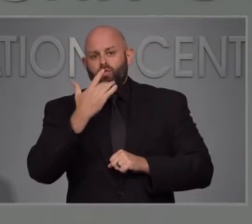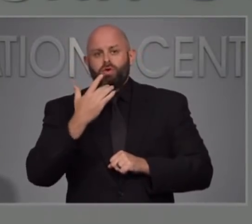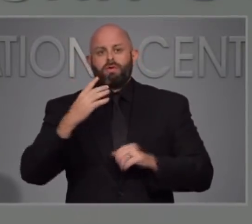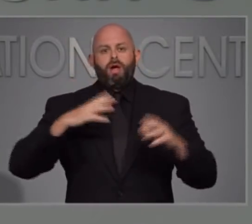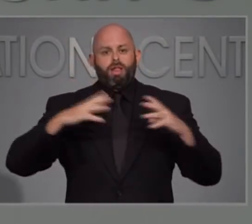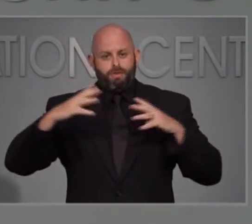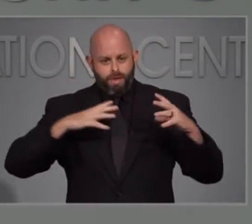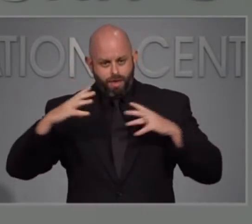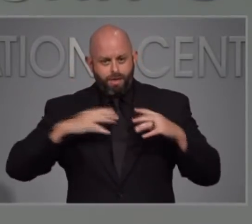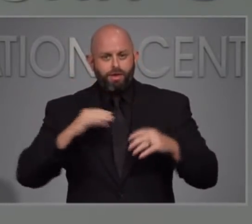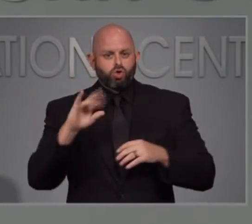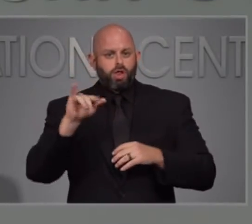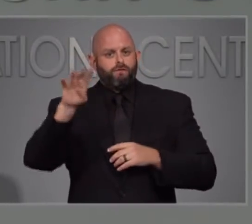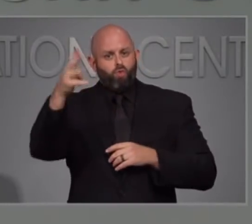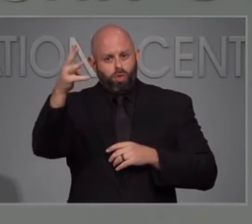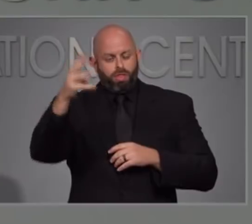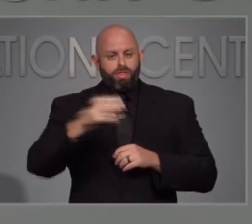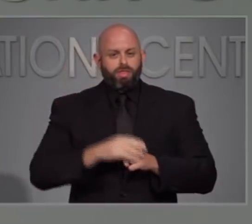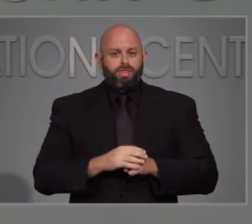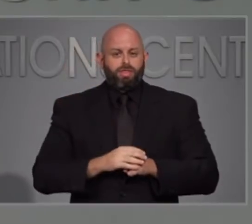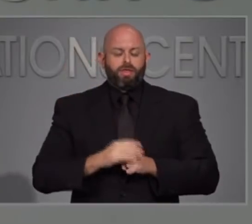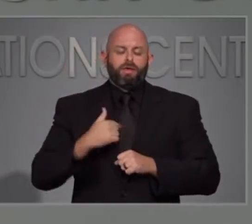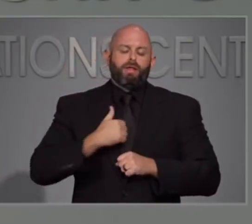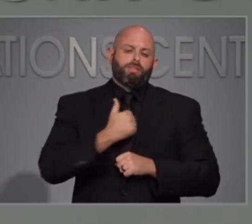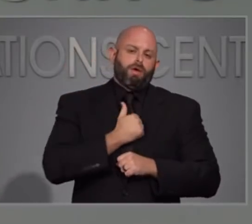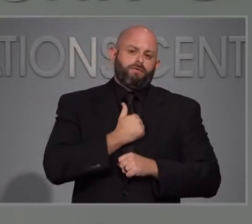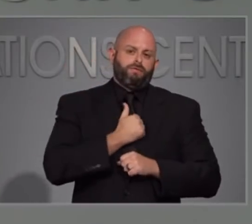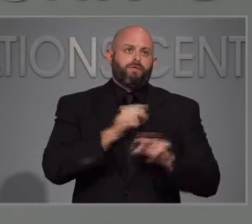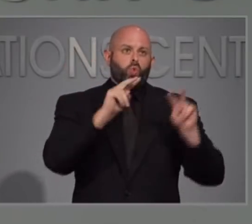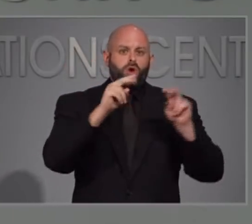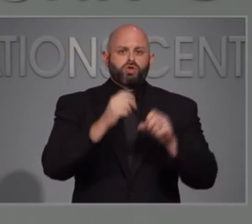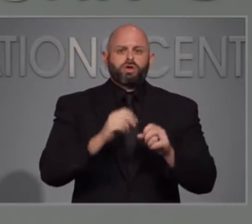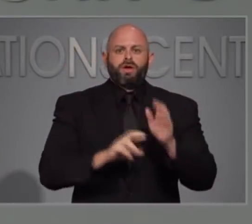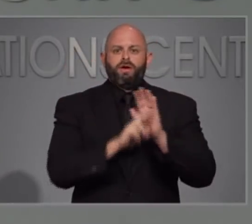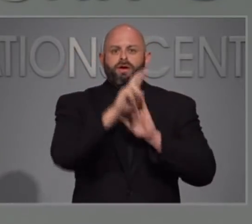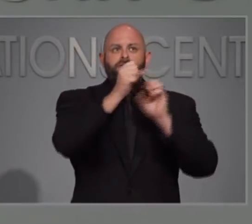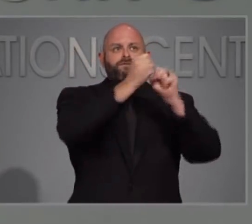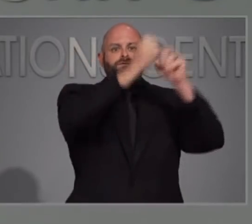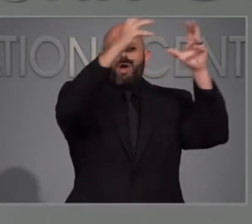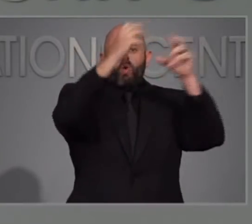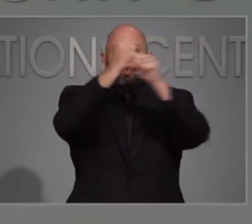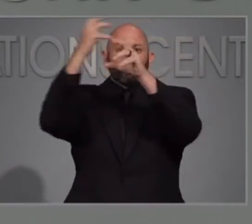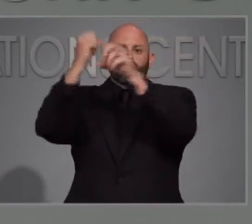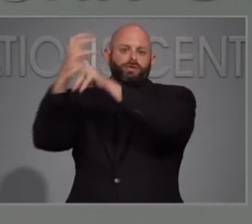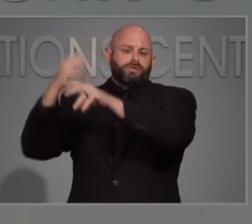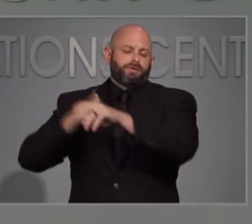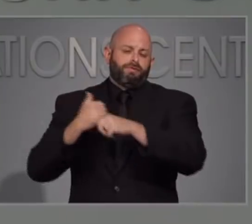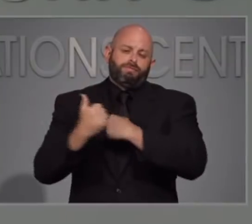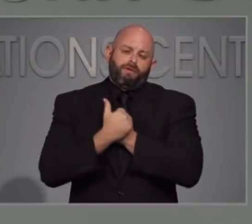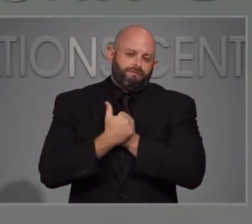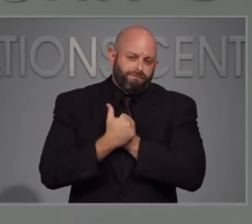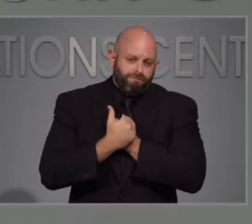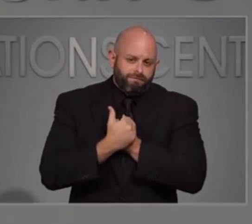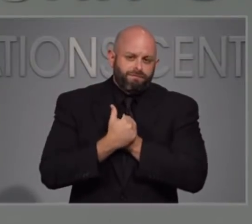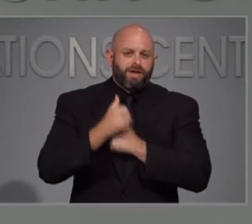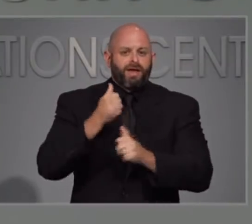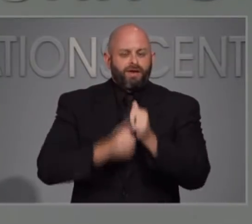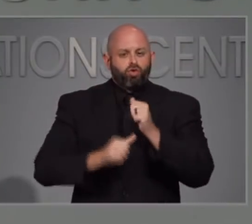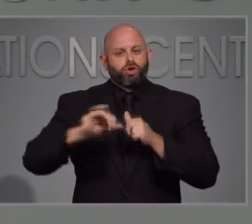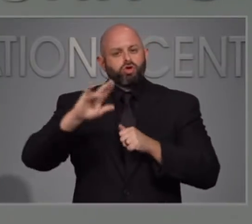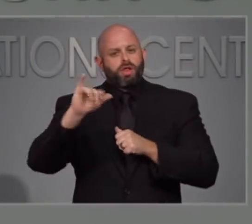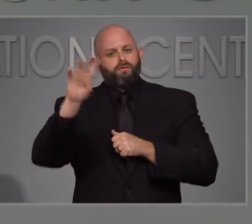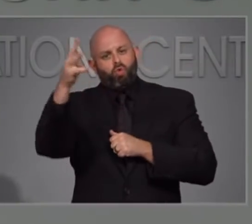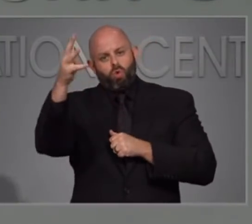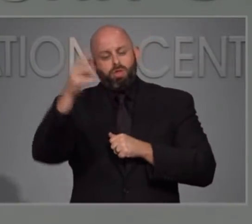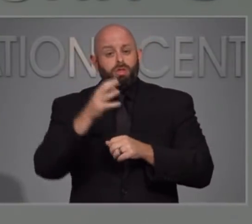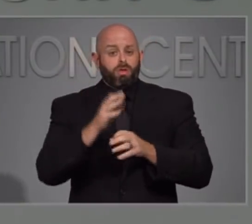good fireworks has always been one of my goals on most every 4th of July, and it's an important holiday